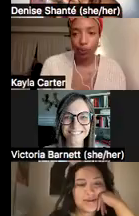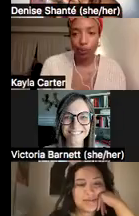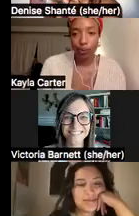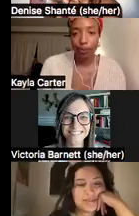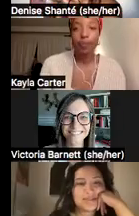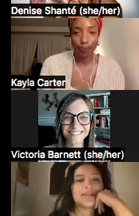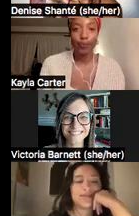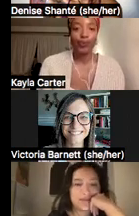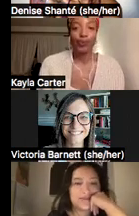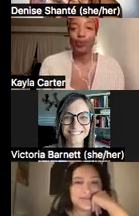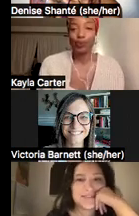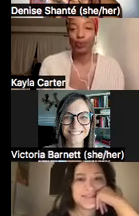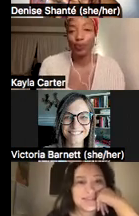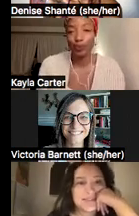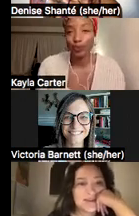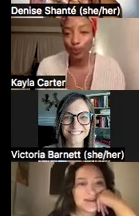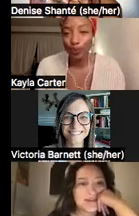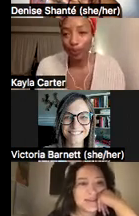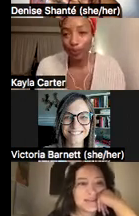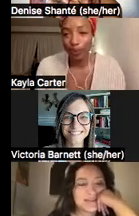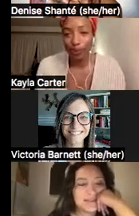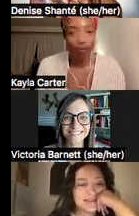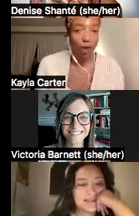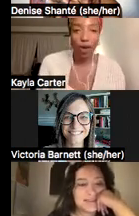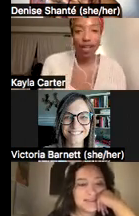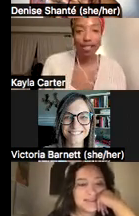Kayla, are you able to? There we go. Sorry about that.